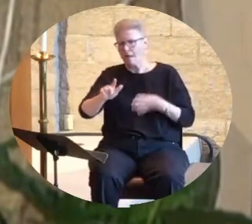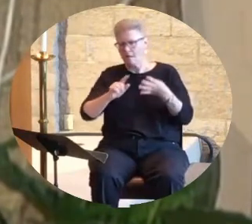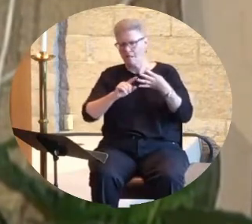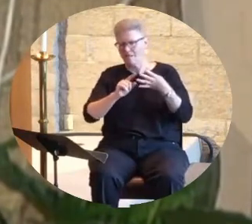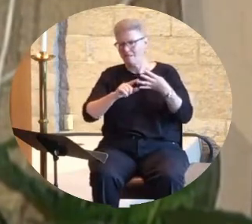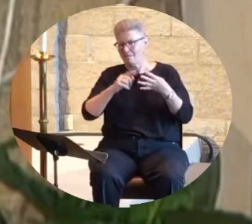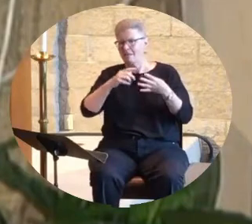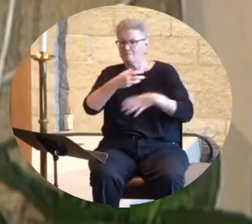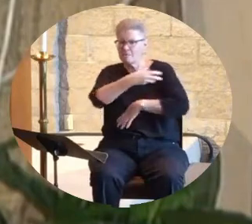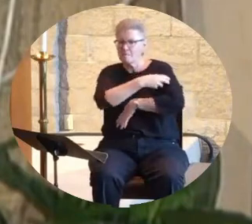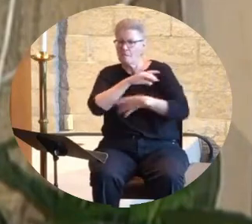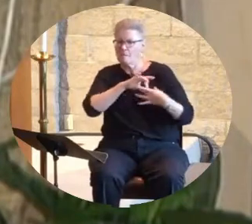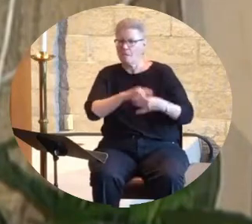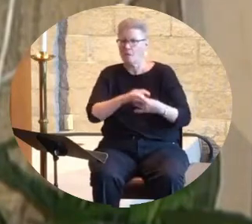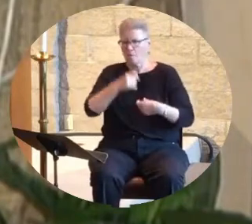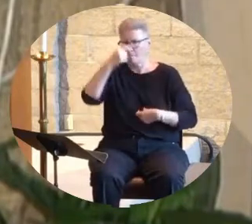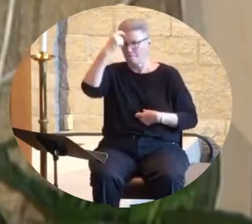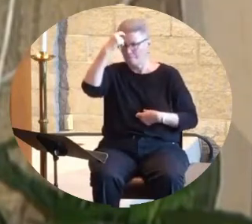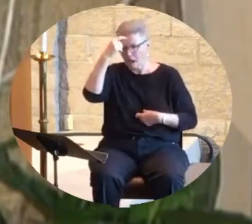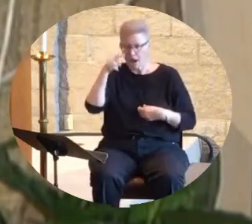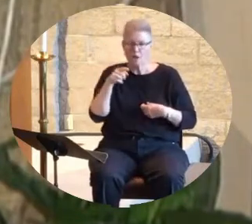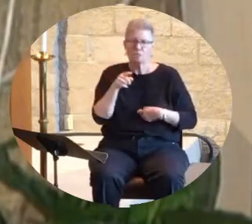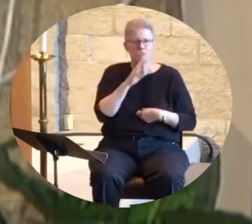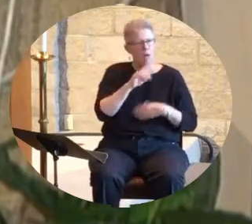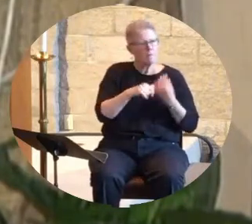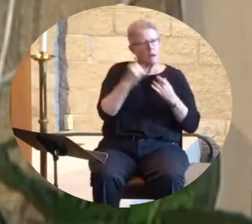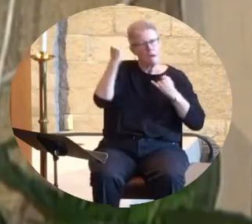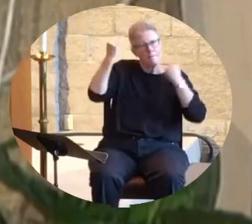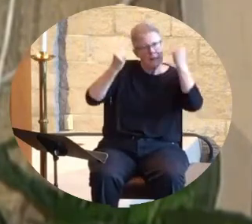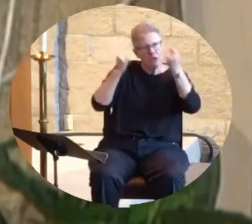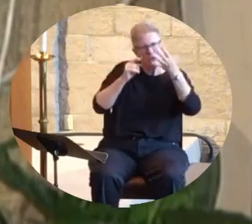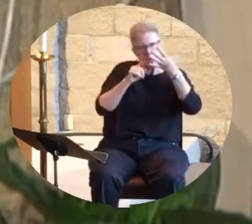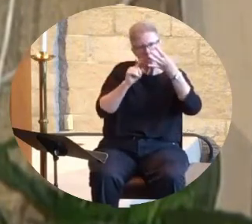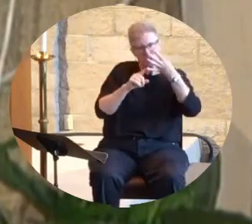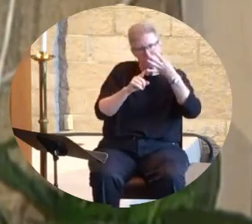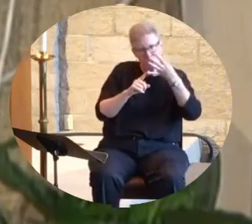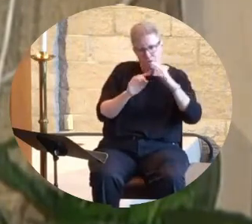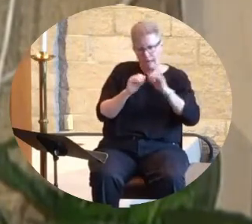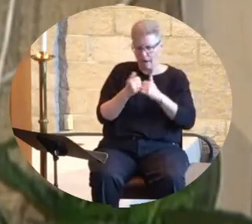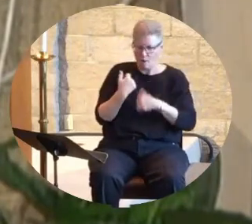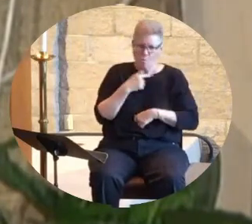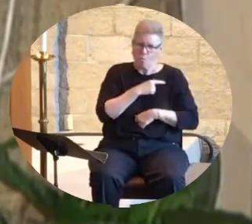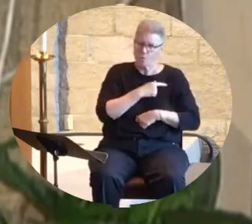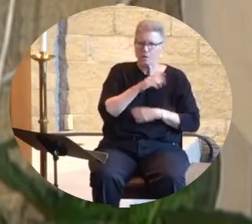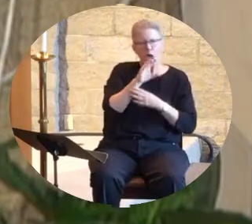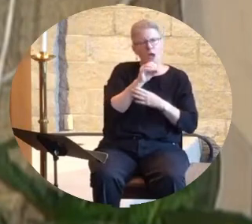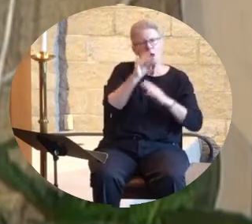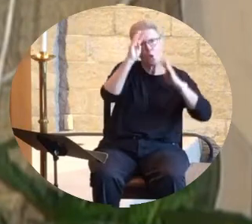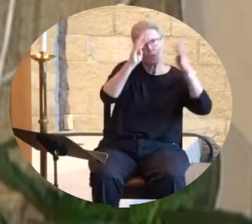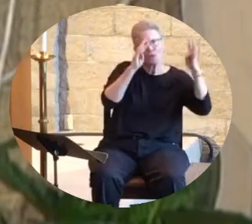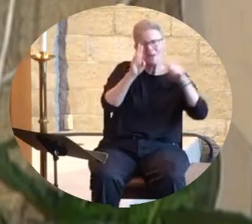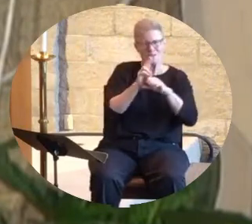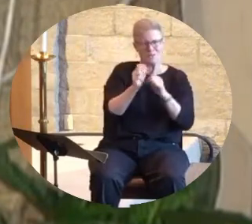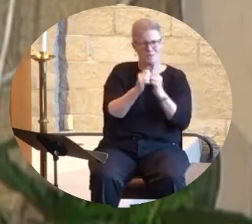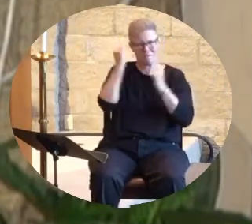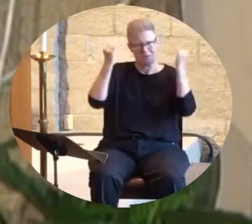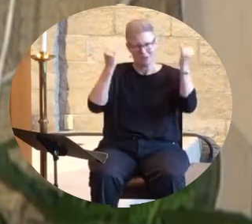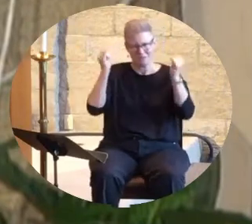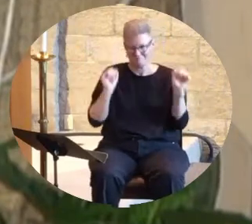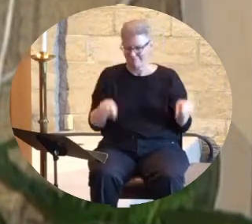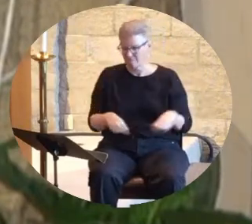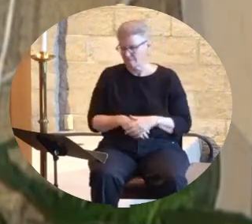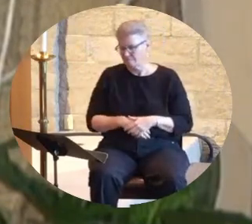about the imagination, part of that process of co-creating that we use with imagination. And then